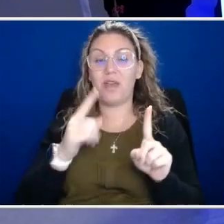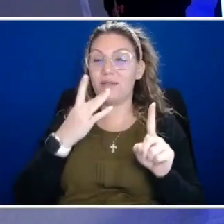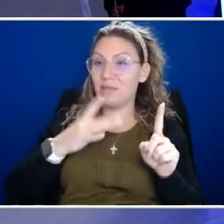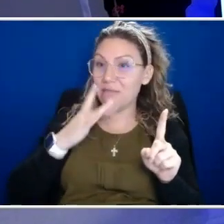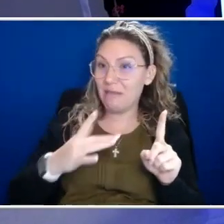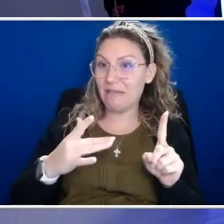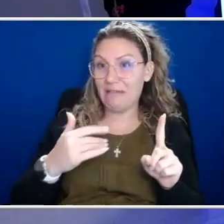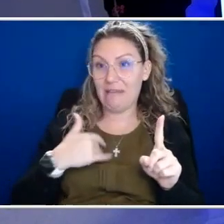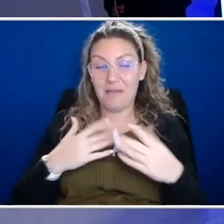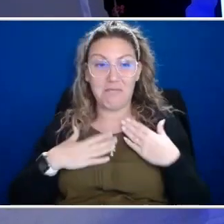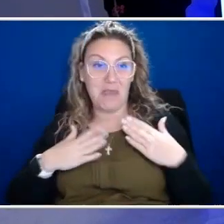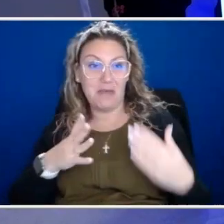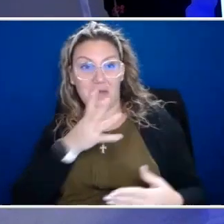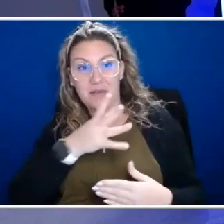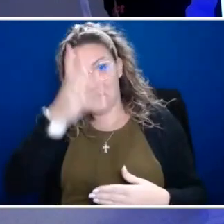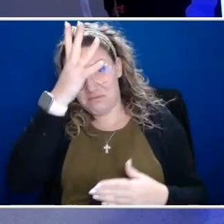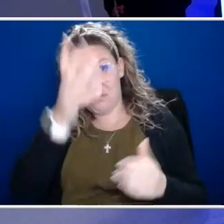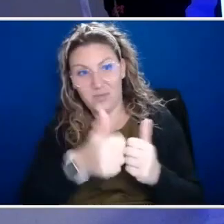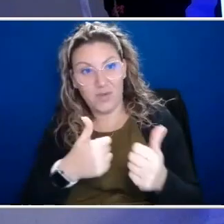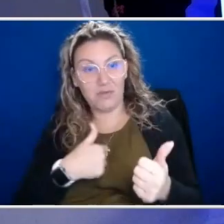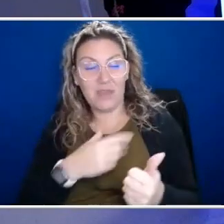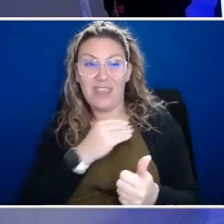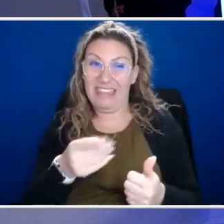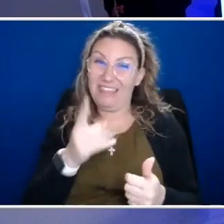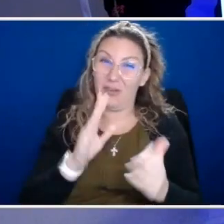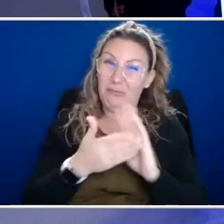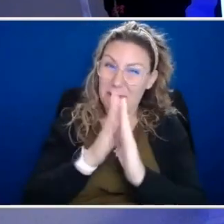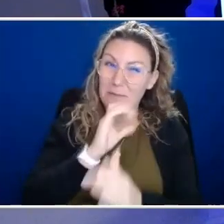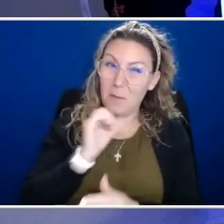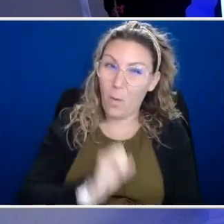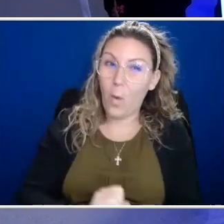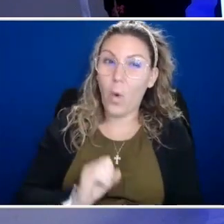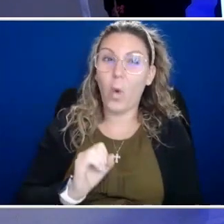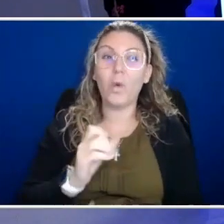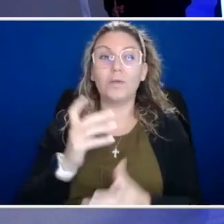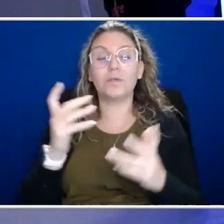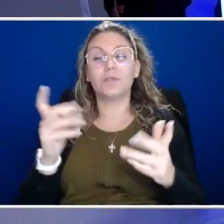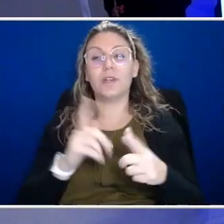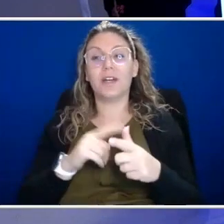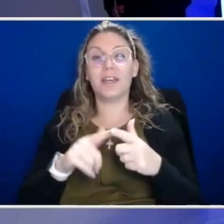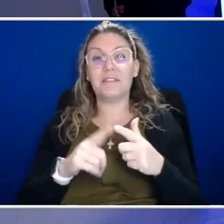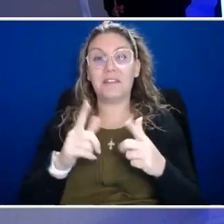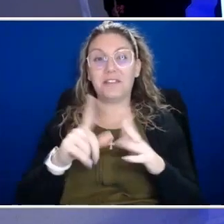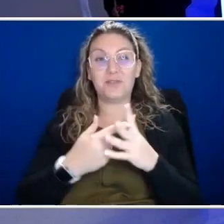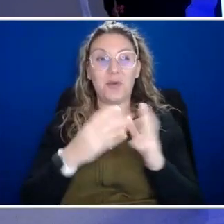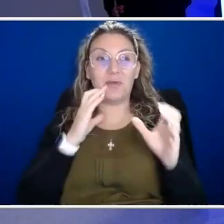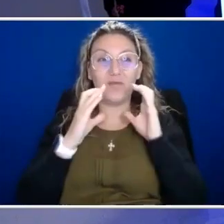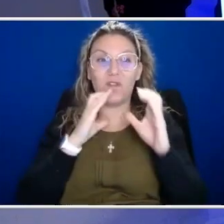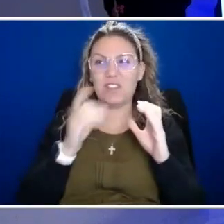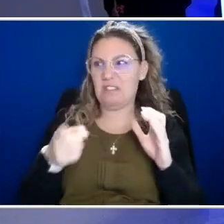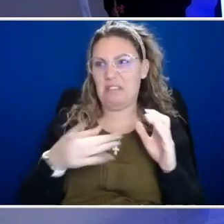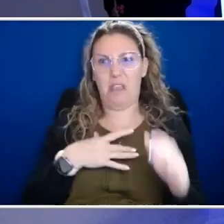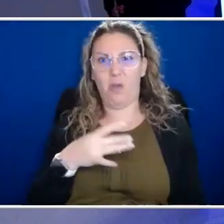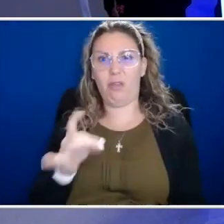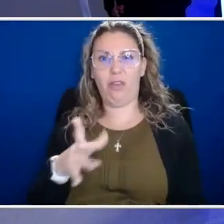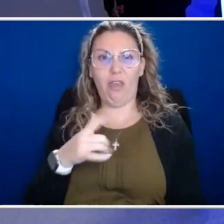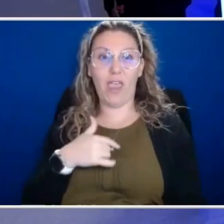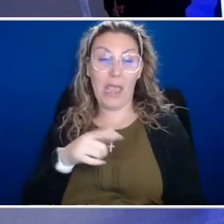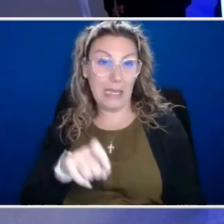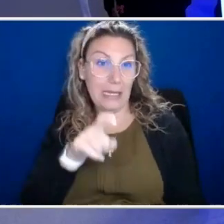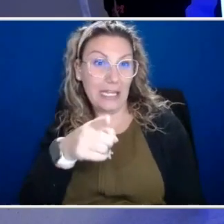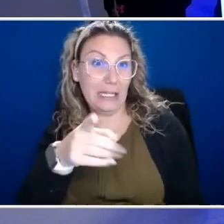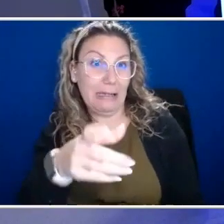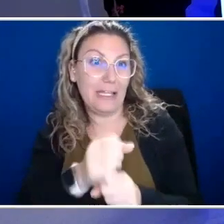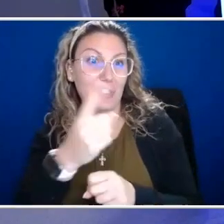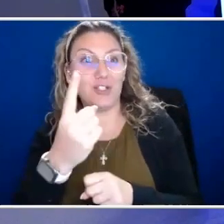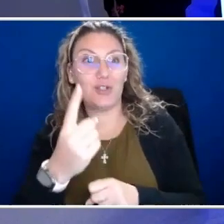they're aging, and I'm already starting that conversation with them, and they do not like it when I say things like, I'm going to have to get you one of those little